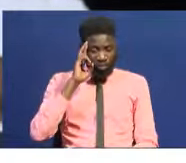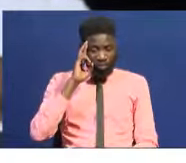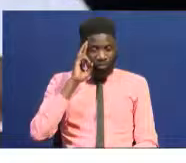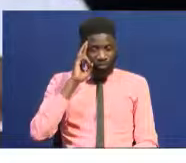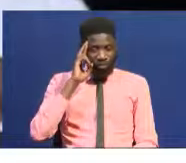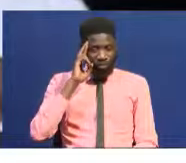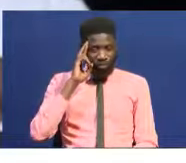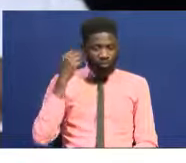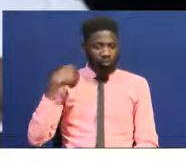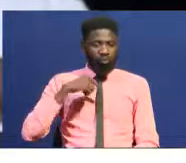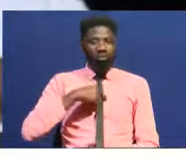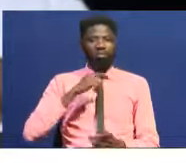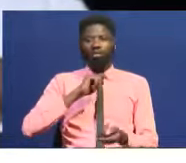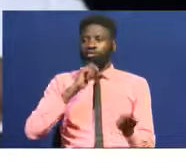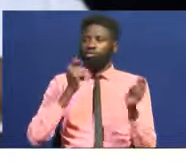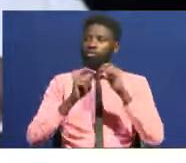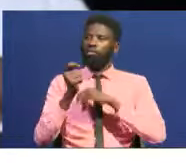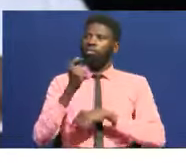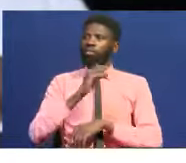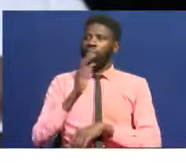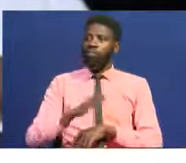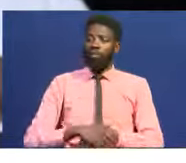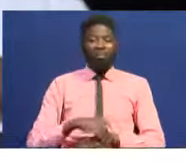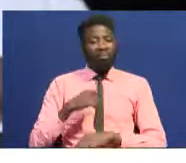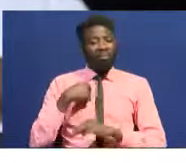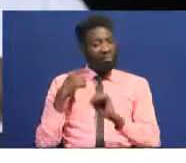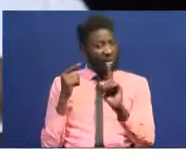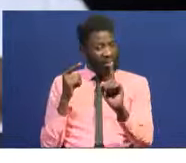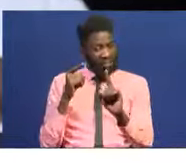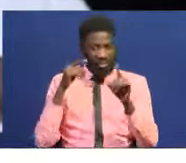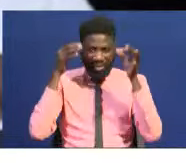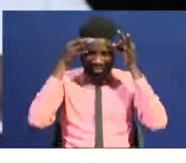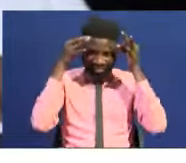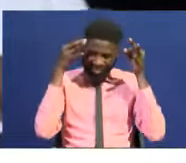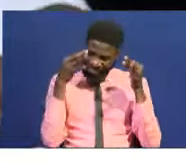difficult decision to change Kenya. That is my focus.